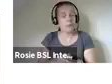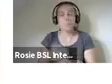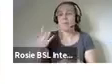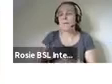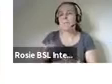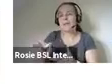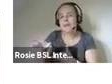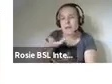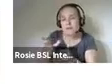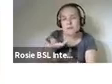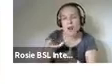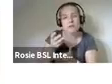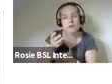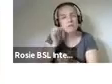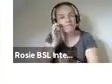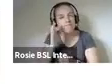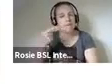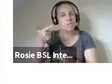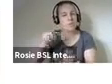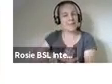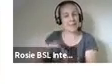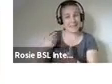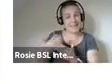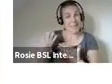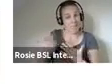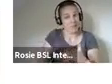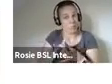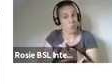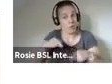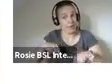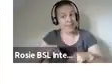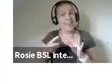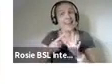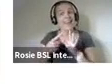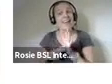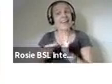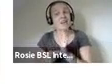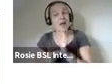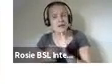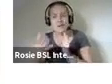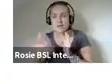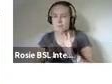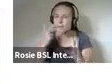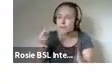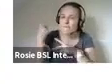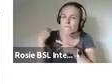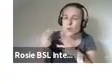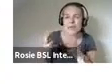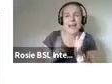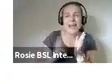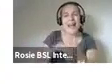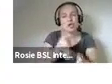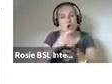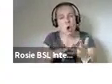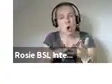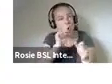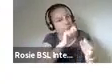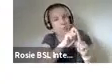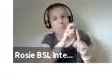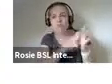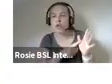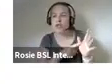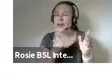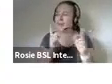including working with EENET. She's been reviewing NGO education projects, developing project methodology and teacher